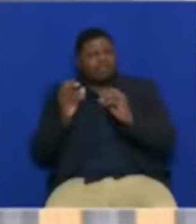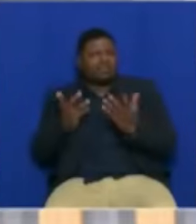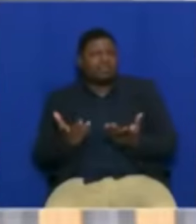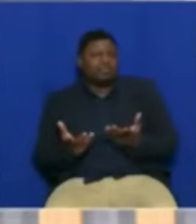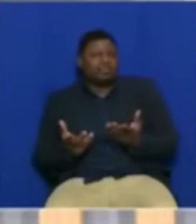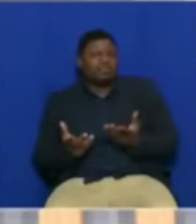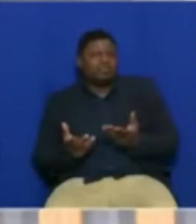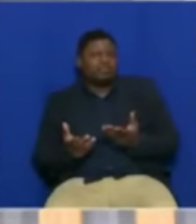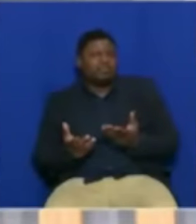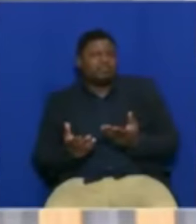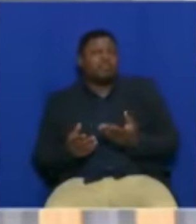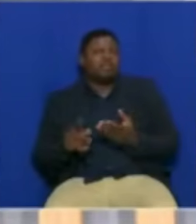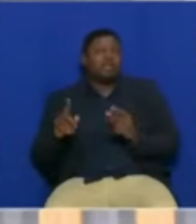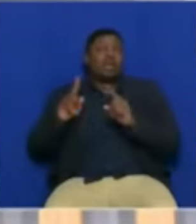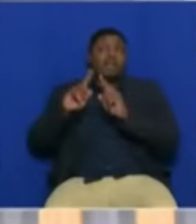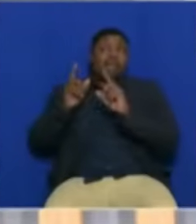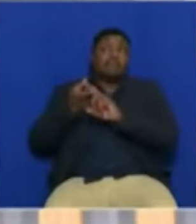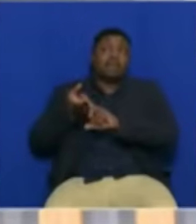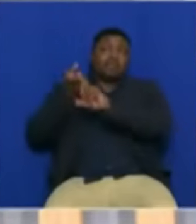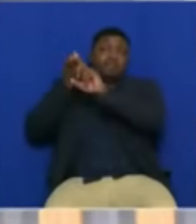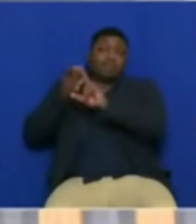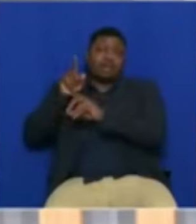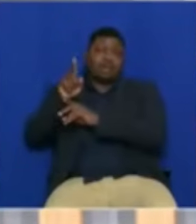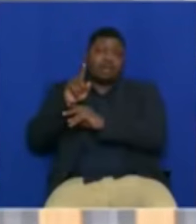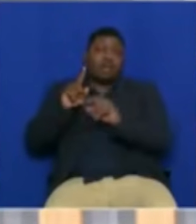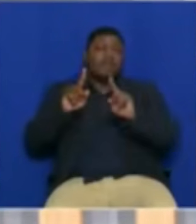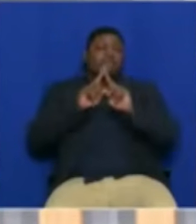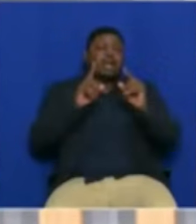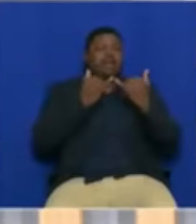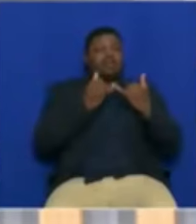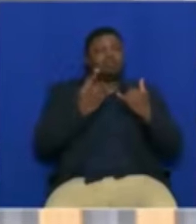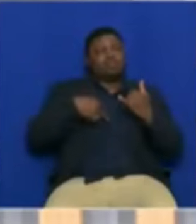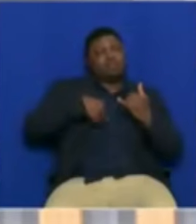if we continue after lunch. It's 1:10.